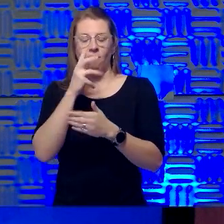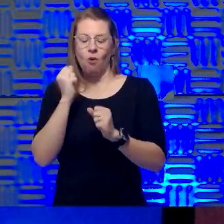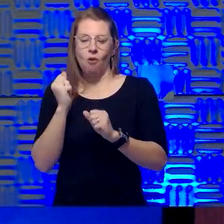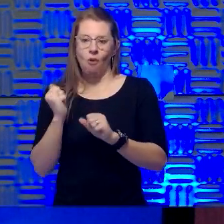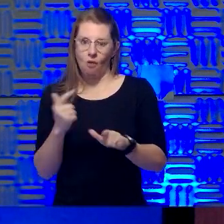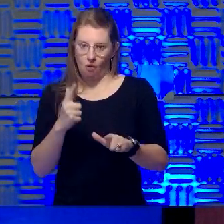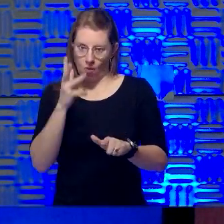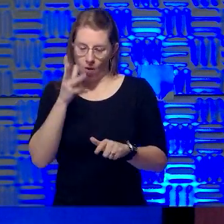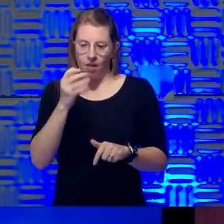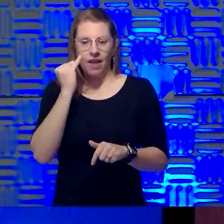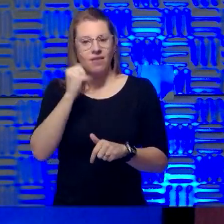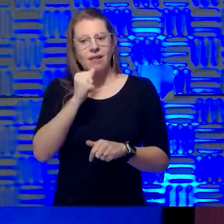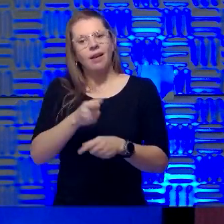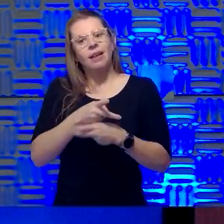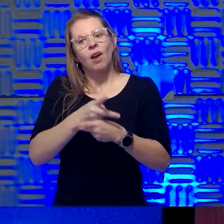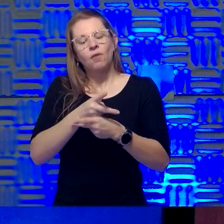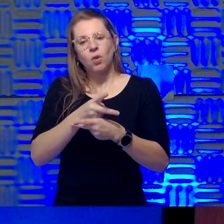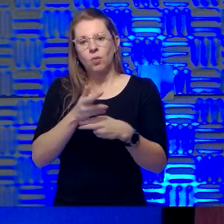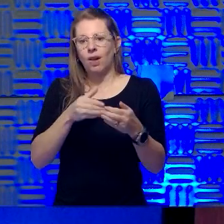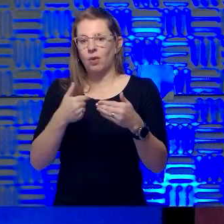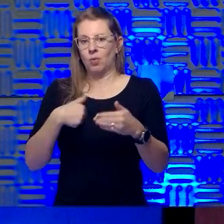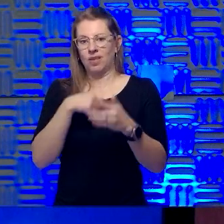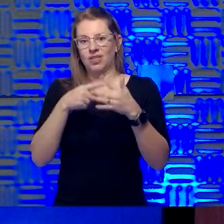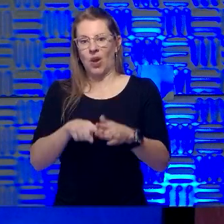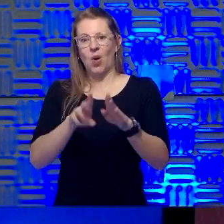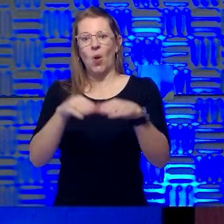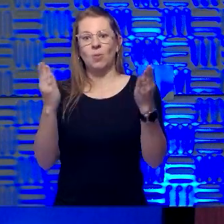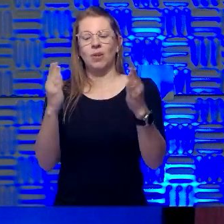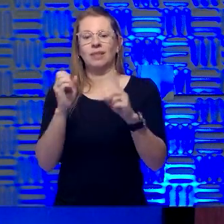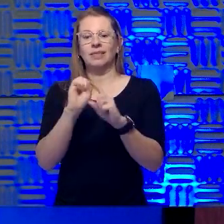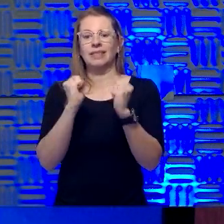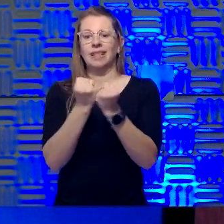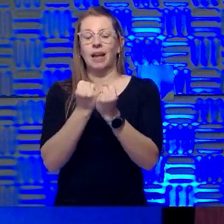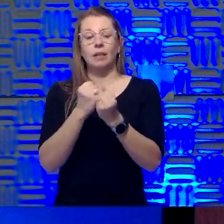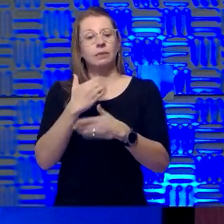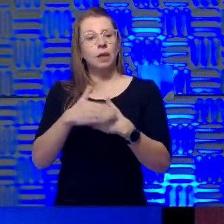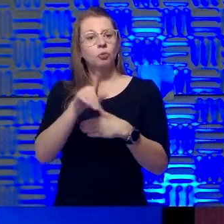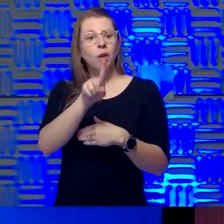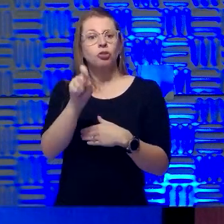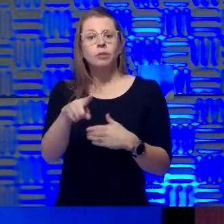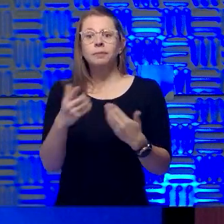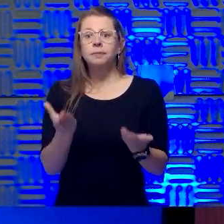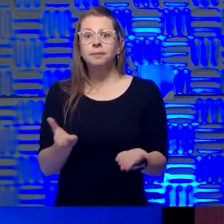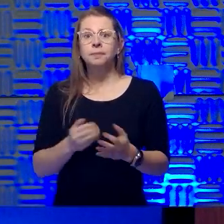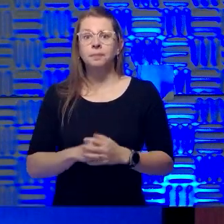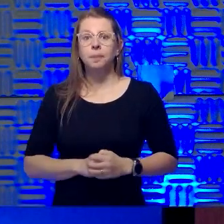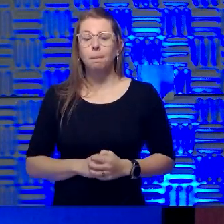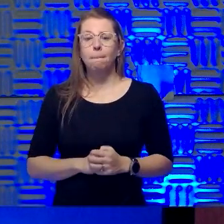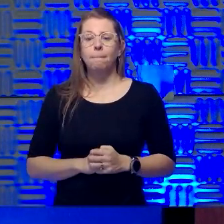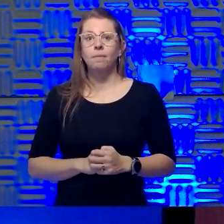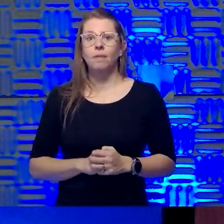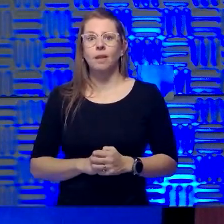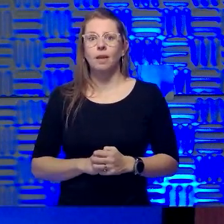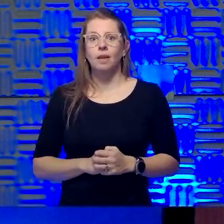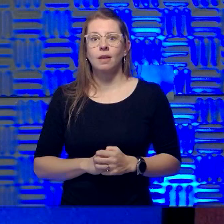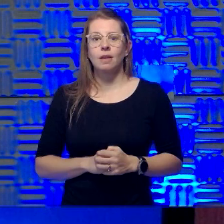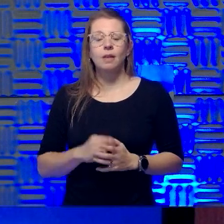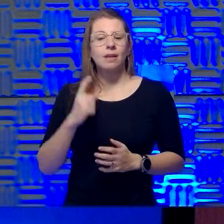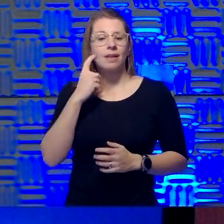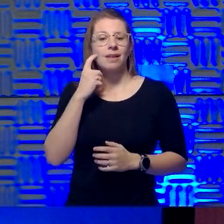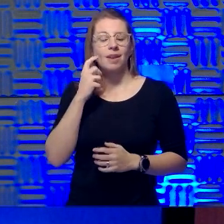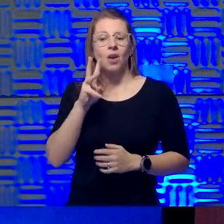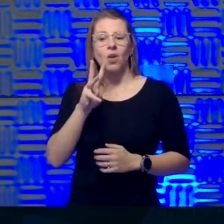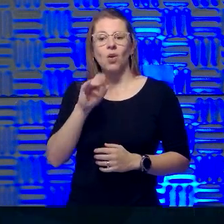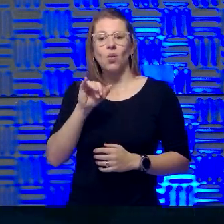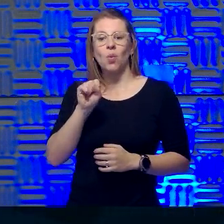not careful as we reopen society. Next question. All right, wisdom teeth. I have somebody whose